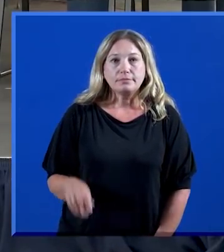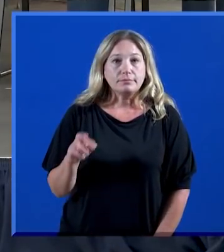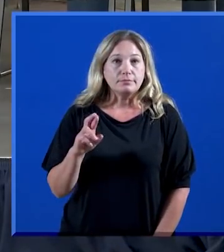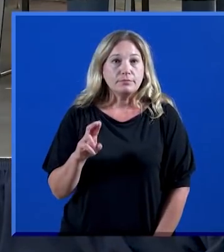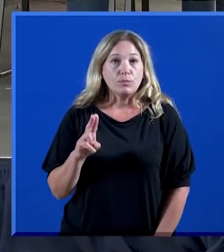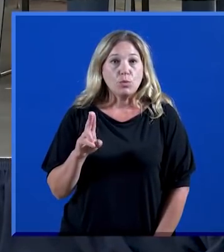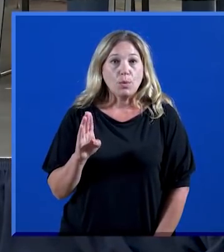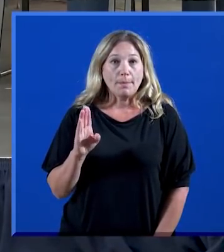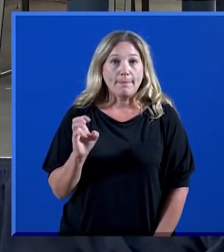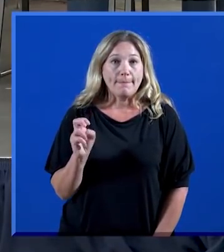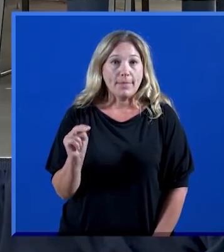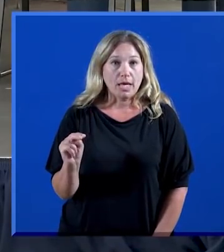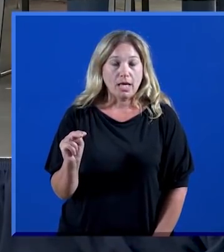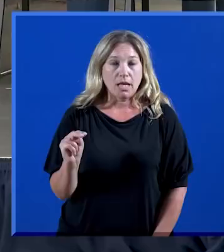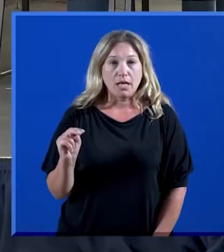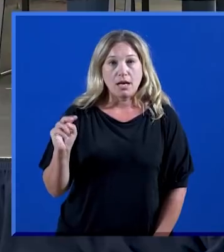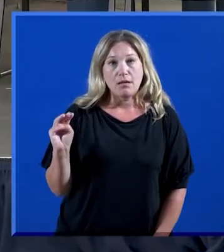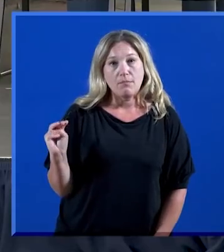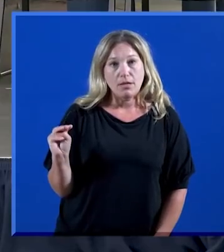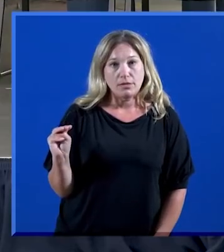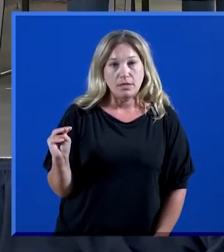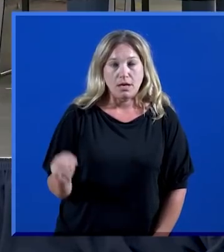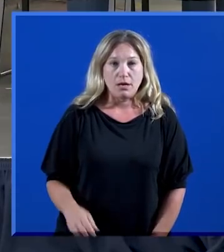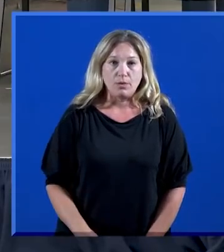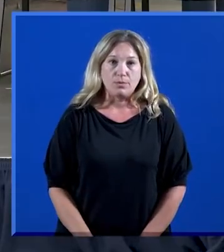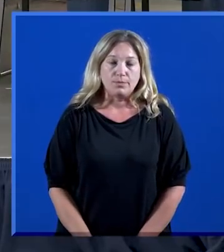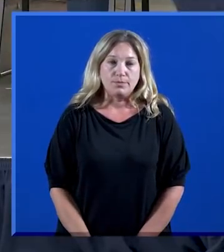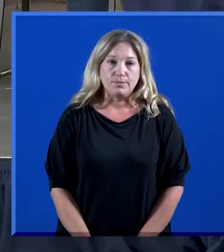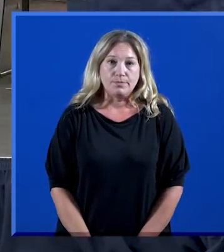Ruben Maldonado.